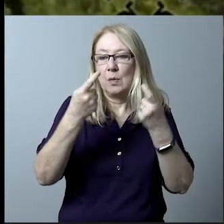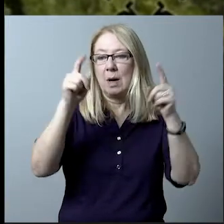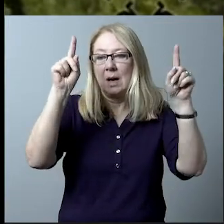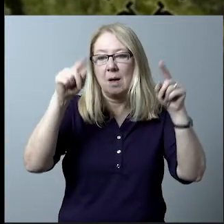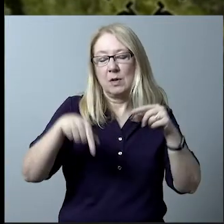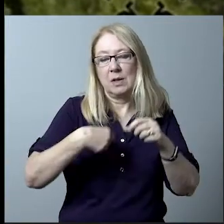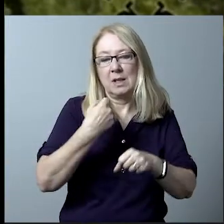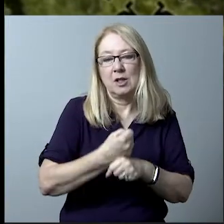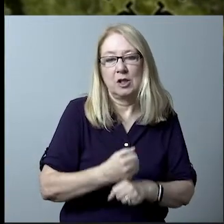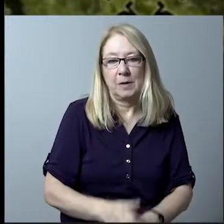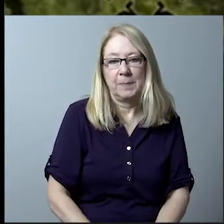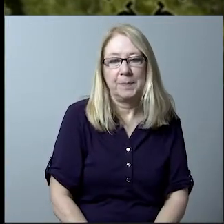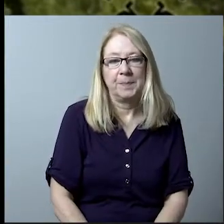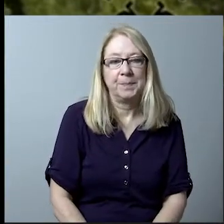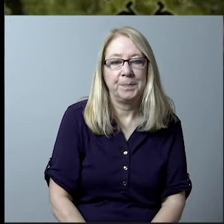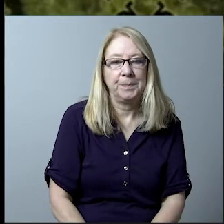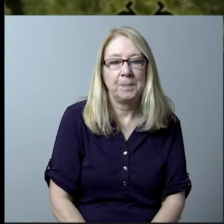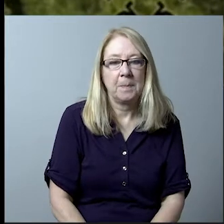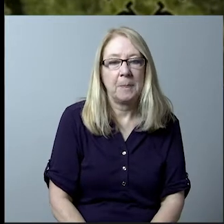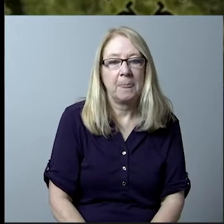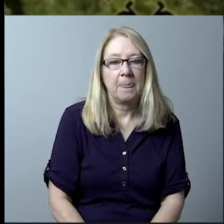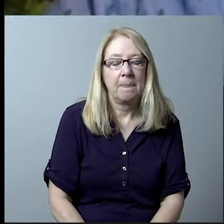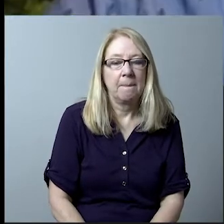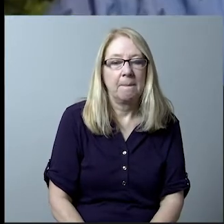looking at and trying to accomplish this year.